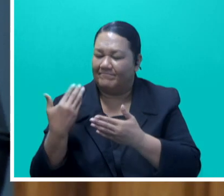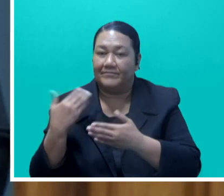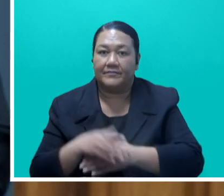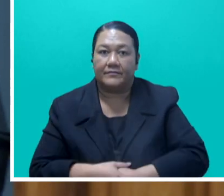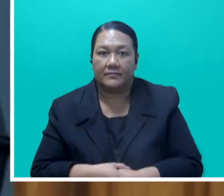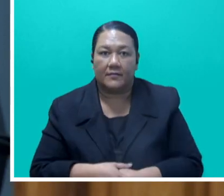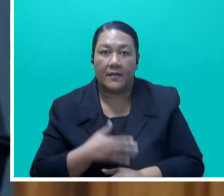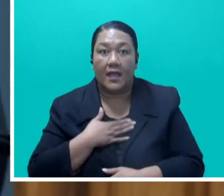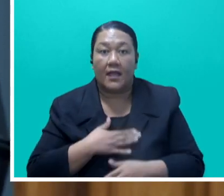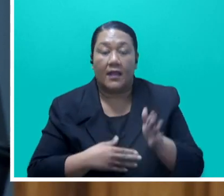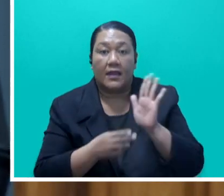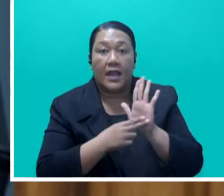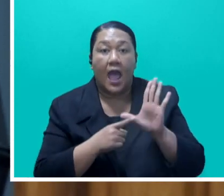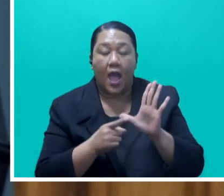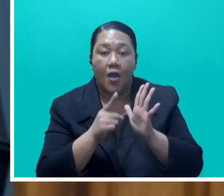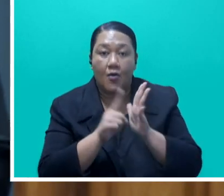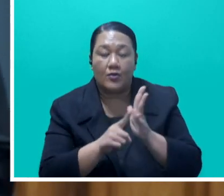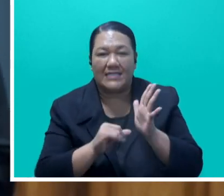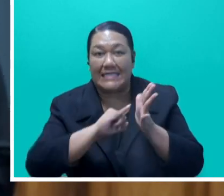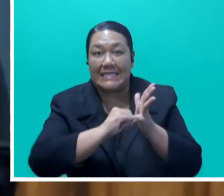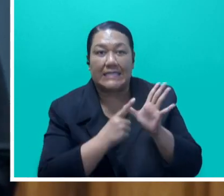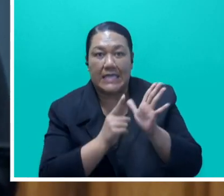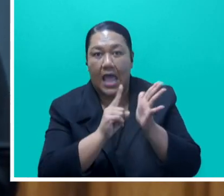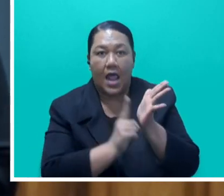my now Solsalu, who offered to raise my